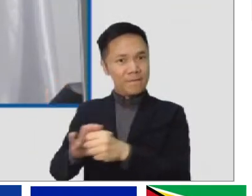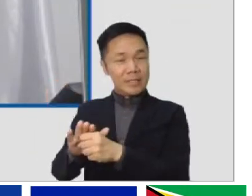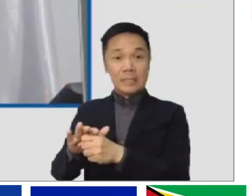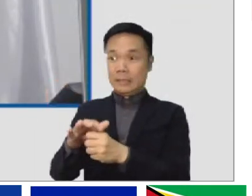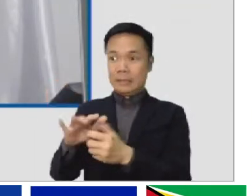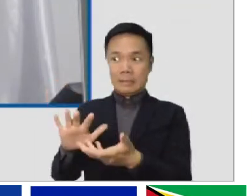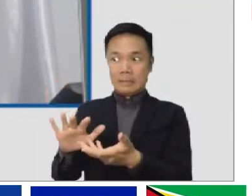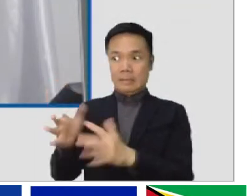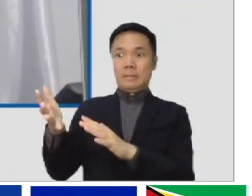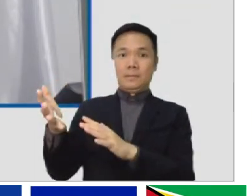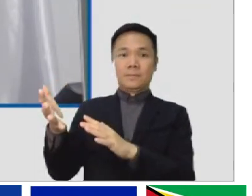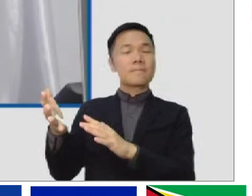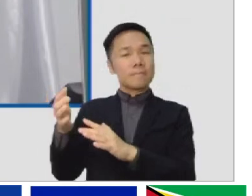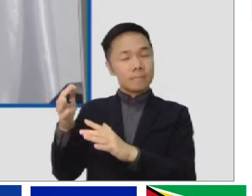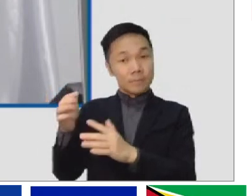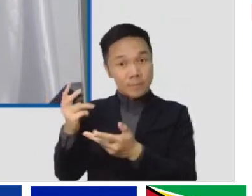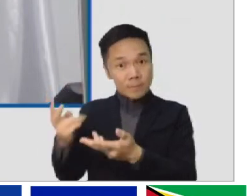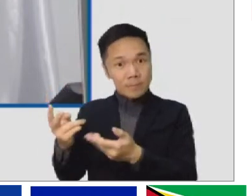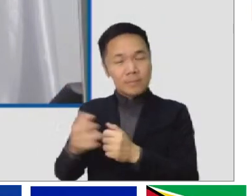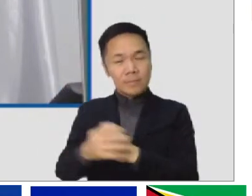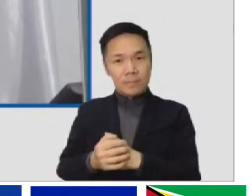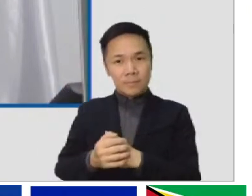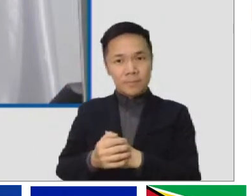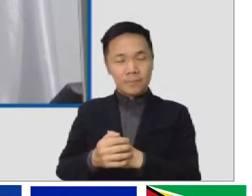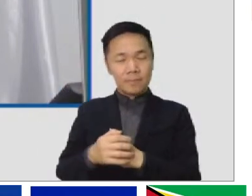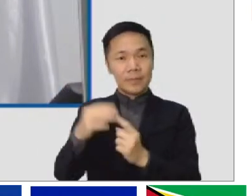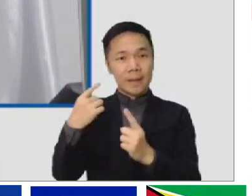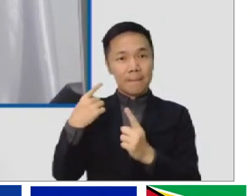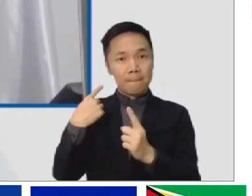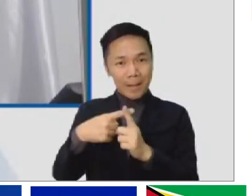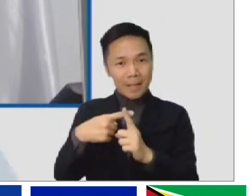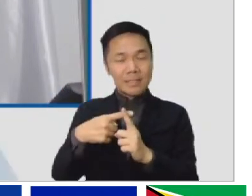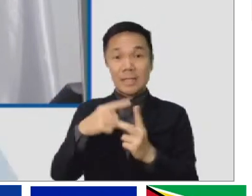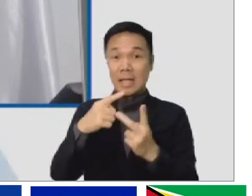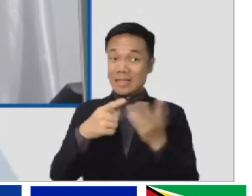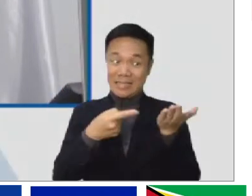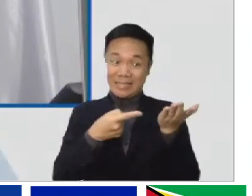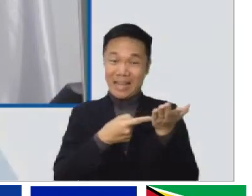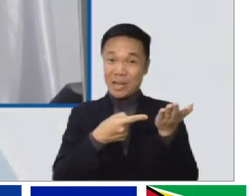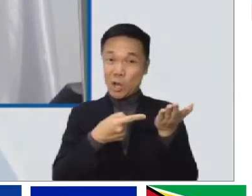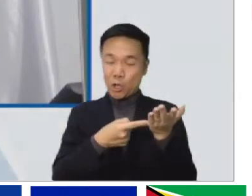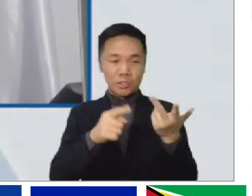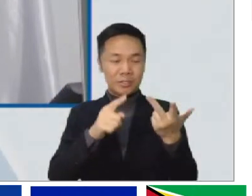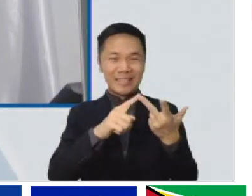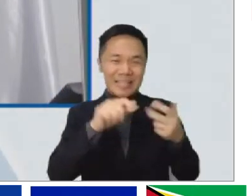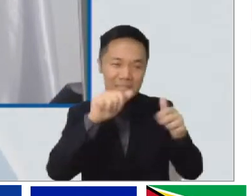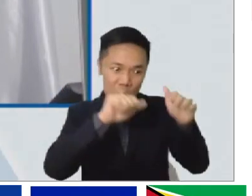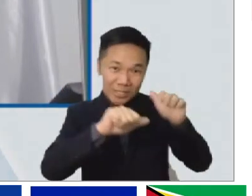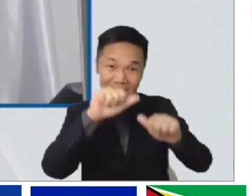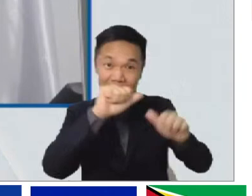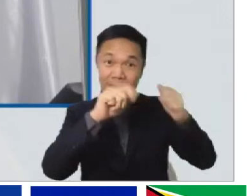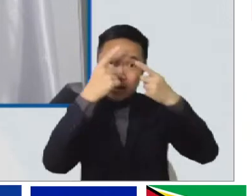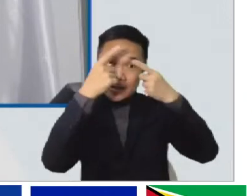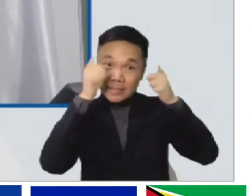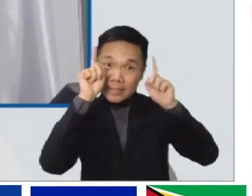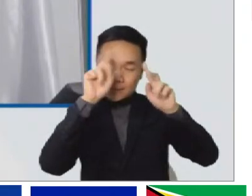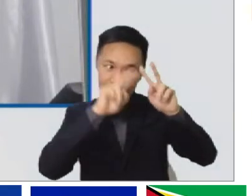amongst others and among the technological and scientific community that will allow us to